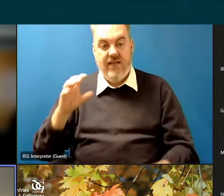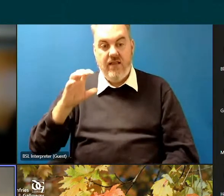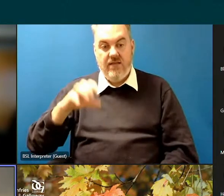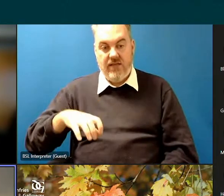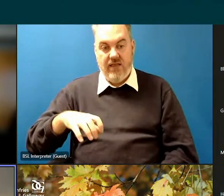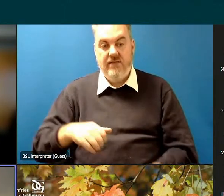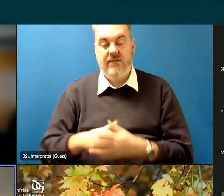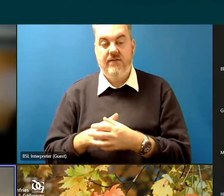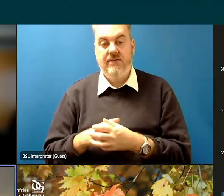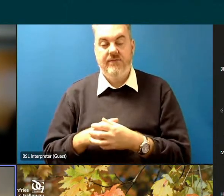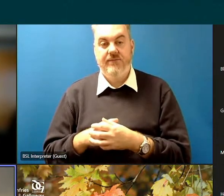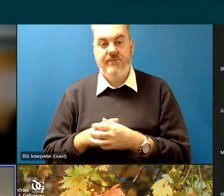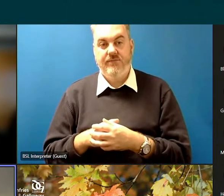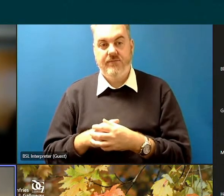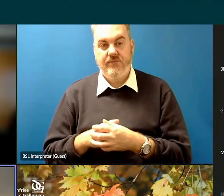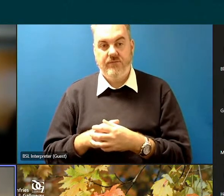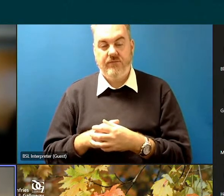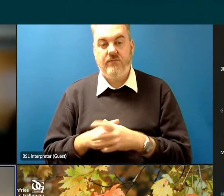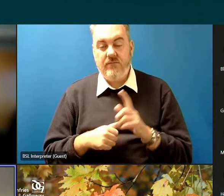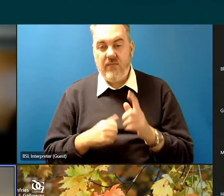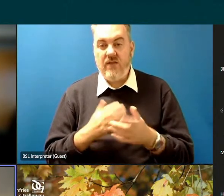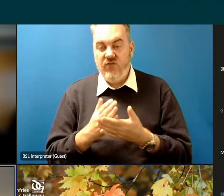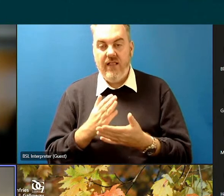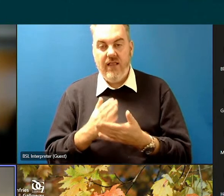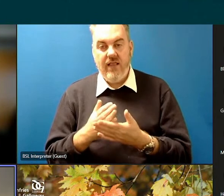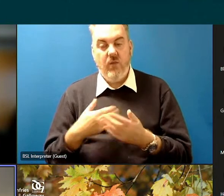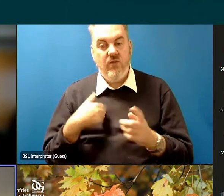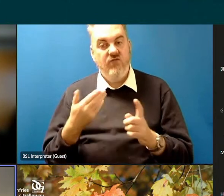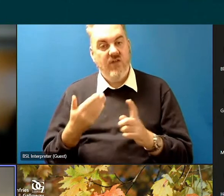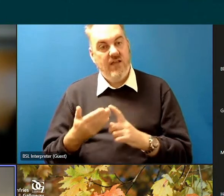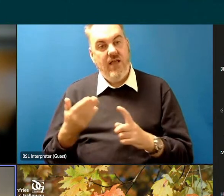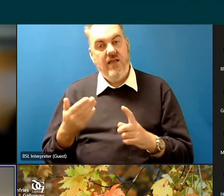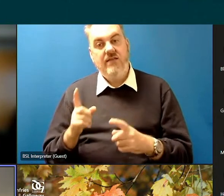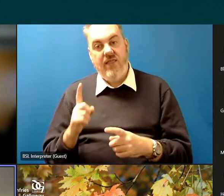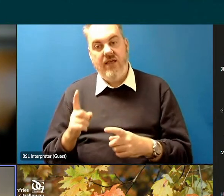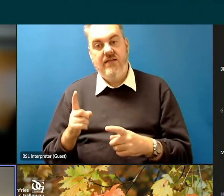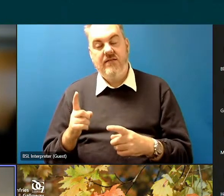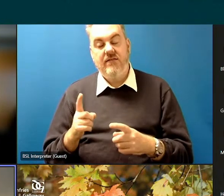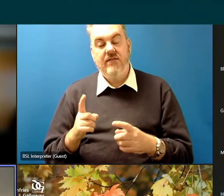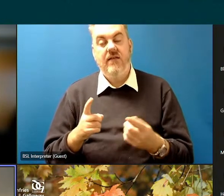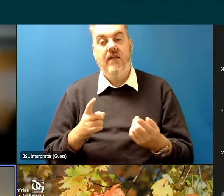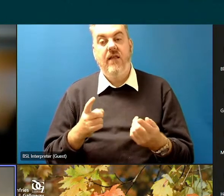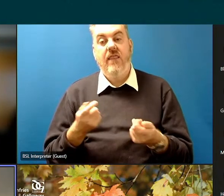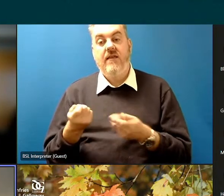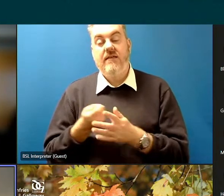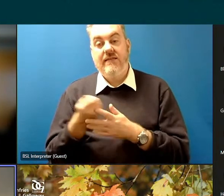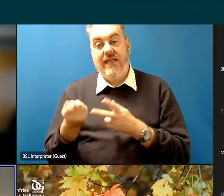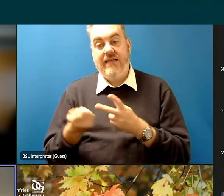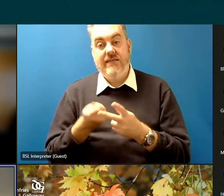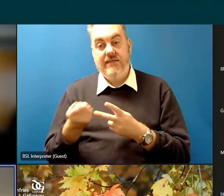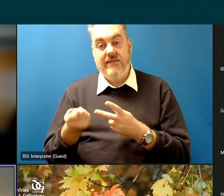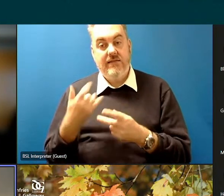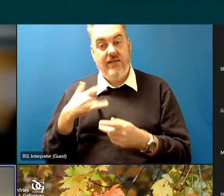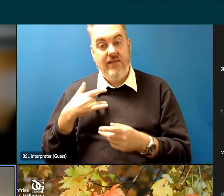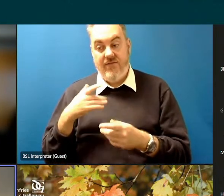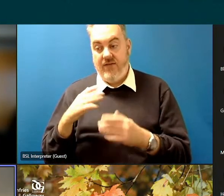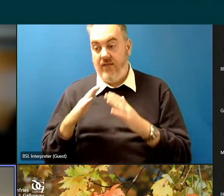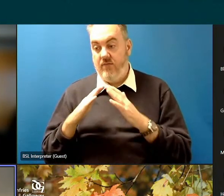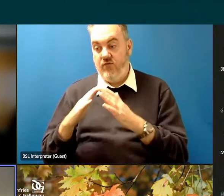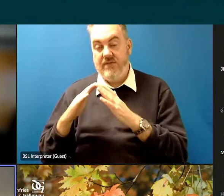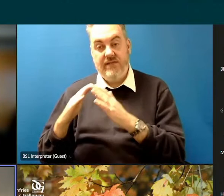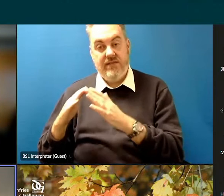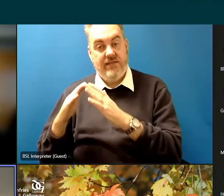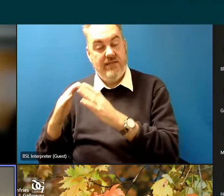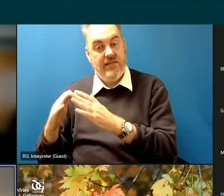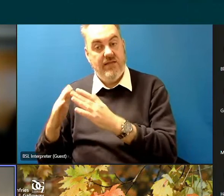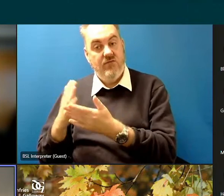that that's at, but it certainly was recognised that given the tenants that were going to be going into those properties and the